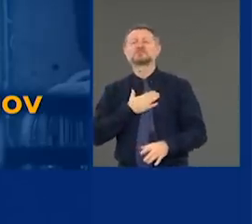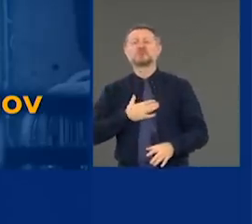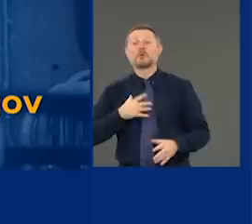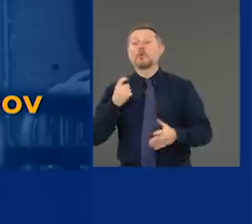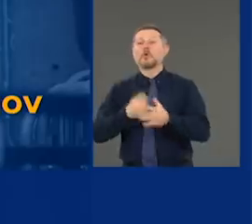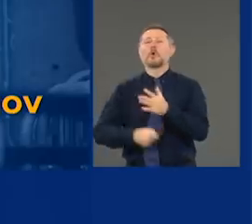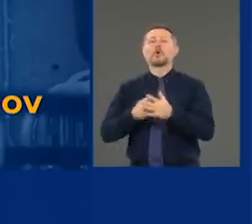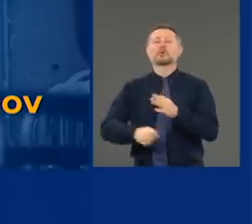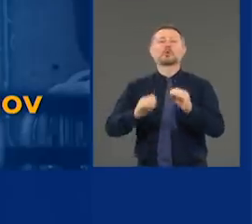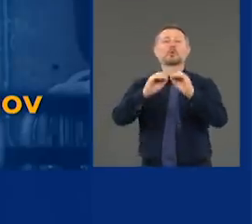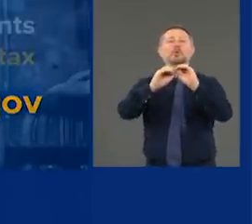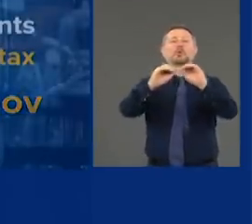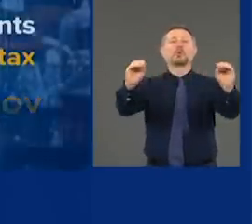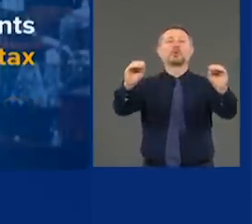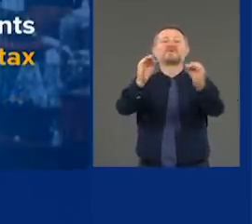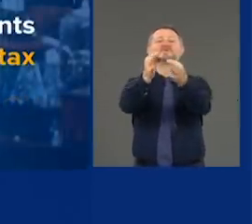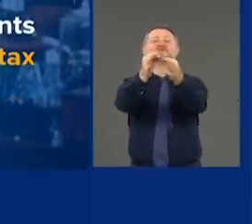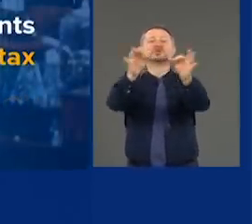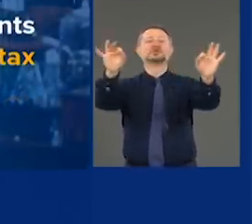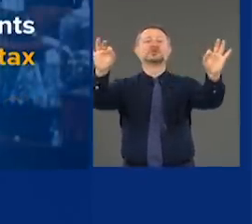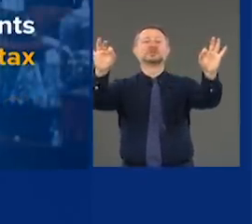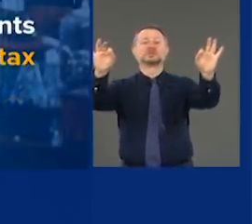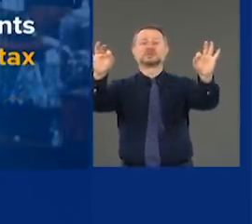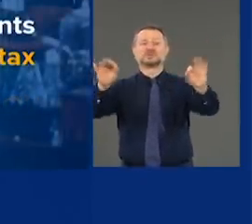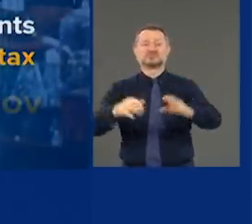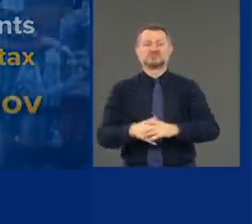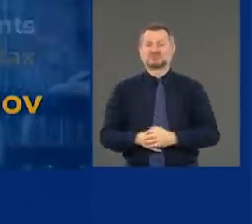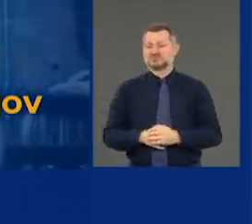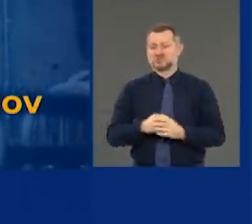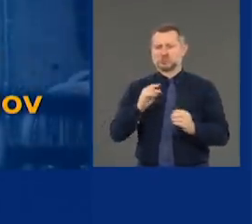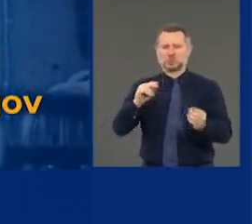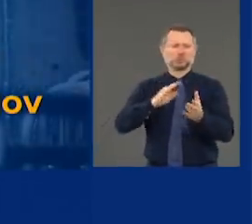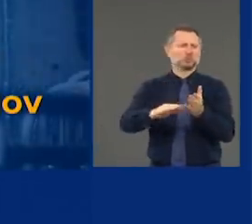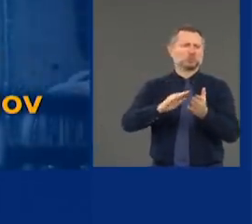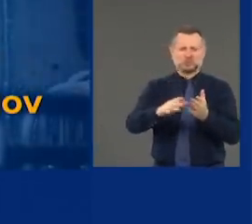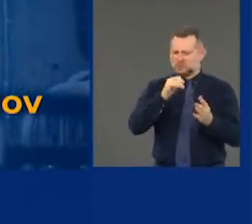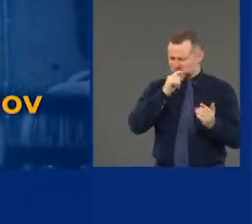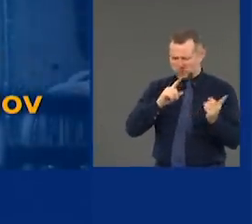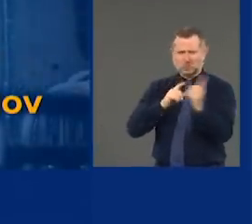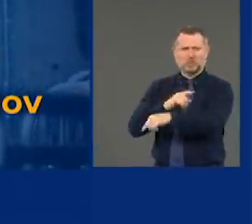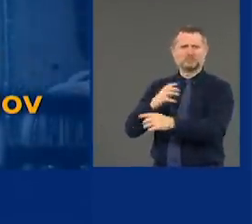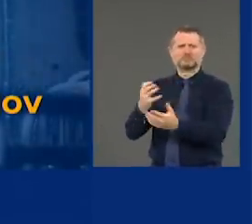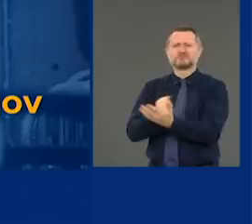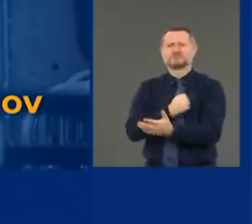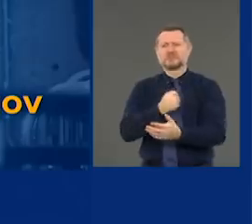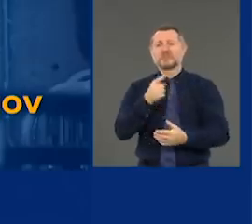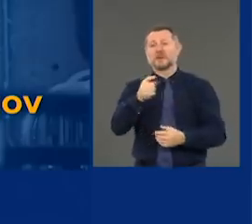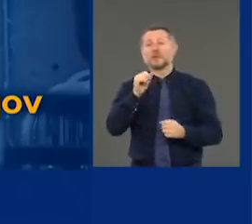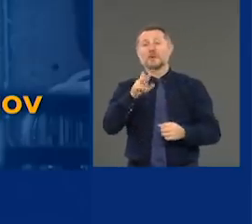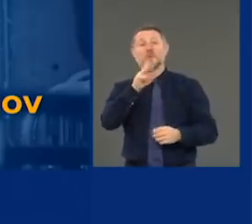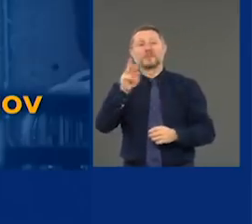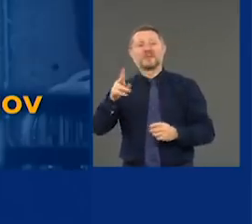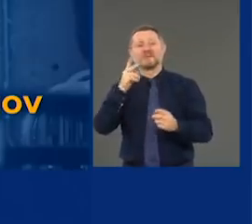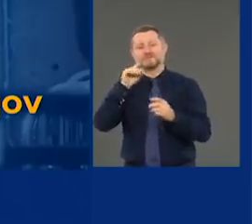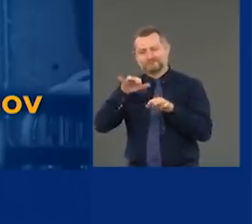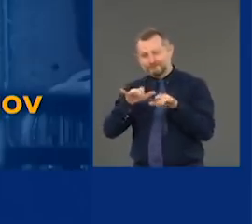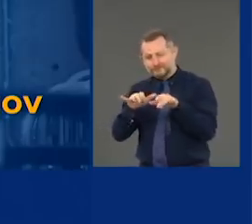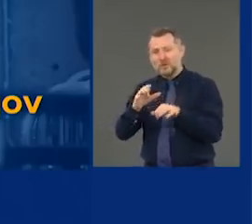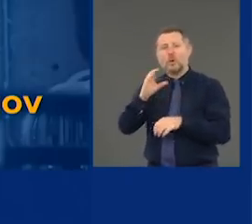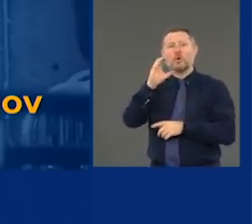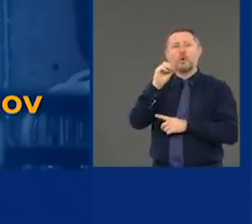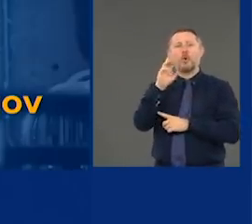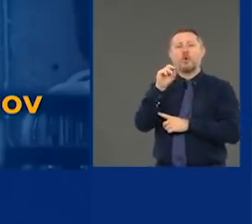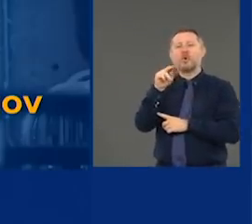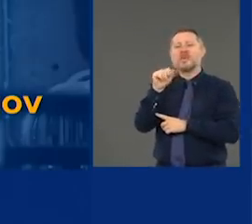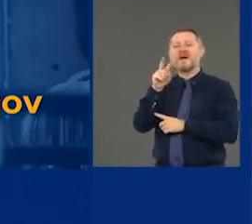there are 240 sites available, so there's no reason not to do it. There's a website where you can go to the website, punch in